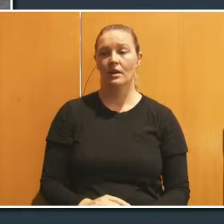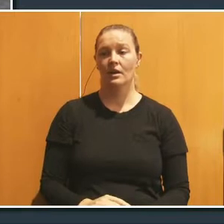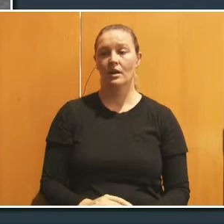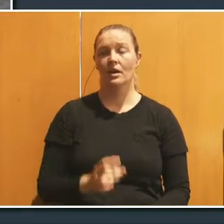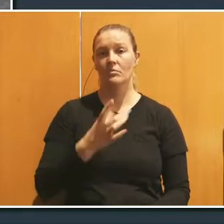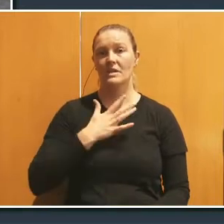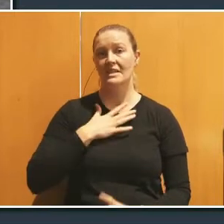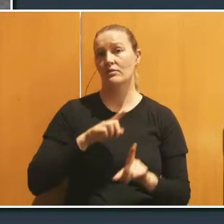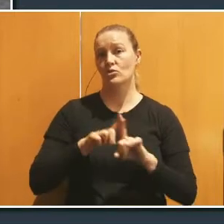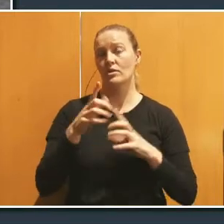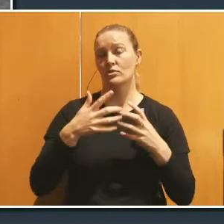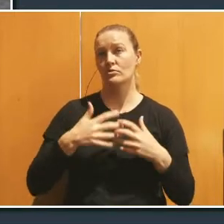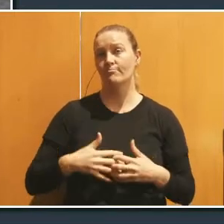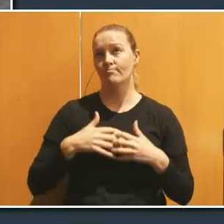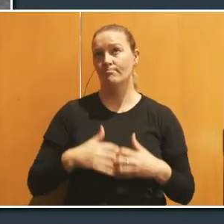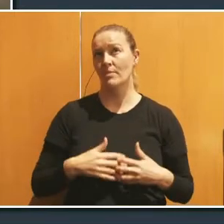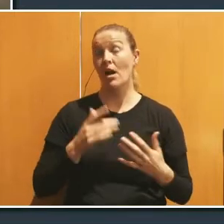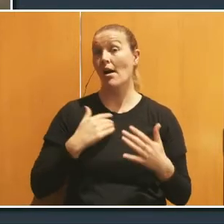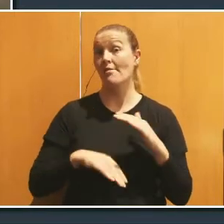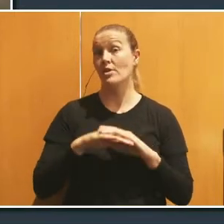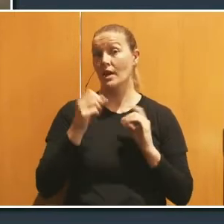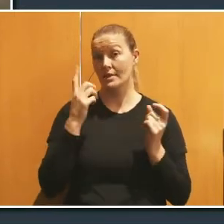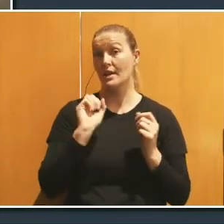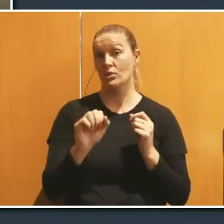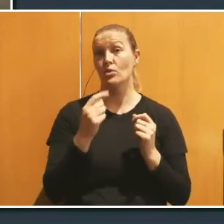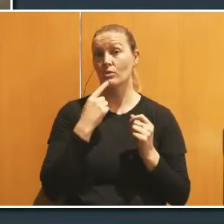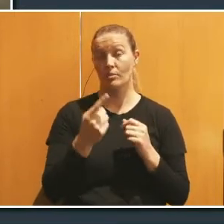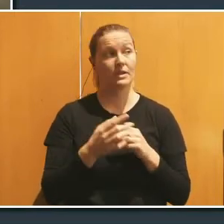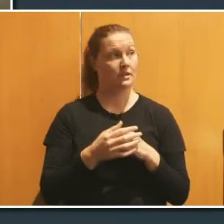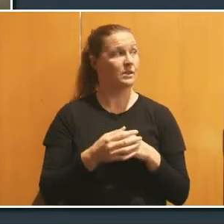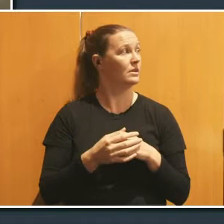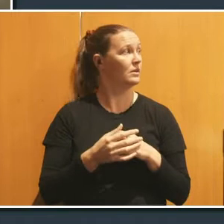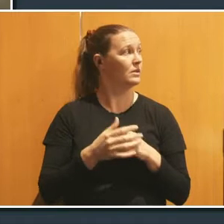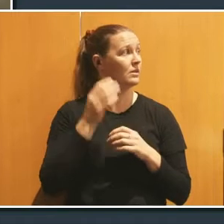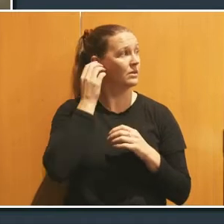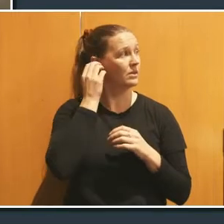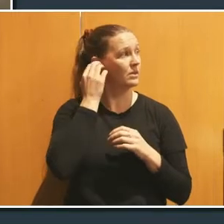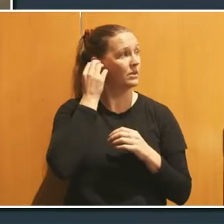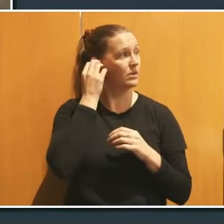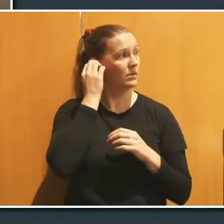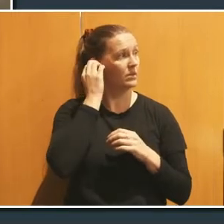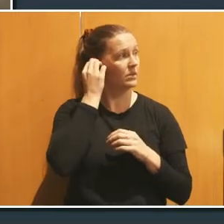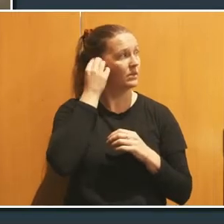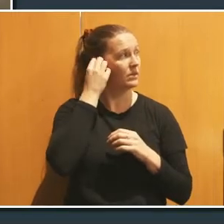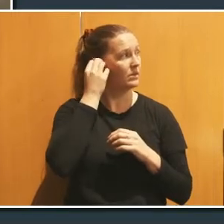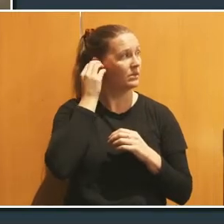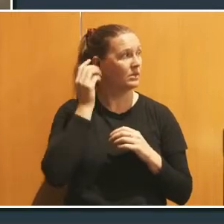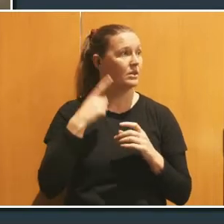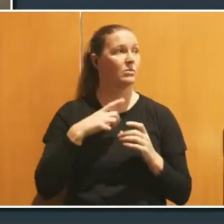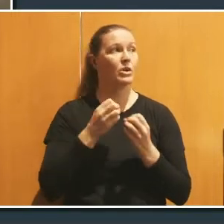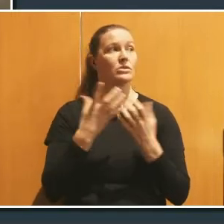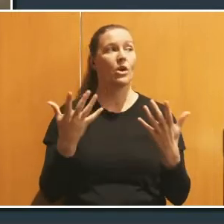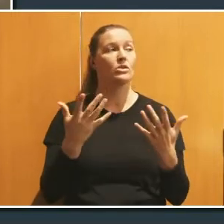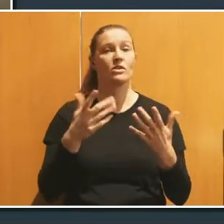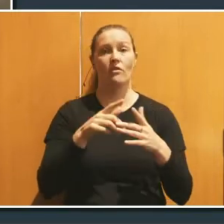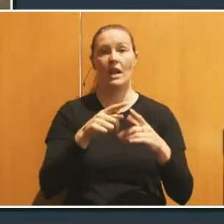gauge, and I fully understand what you're referring to, because many blocks of land, currently lifestyle blocks,